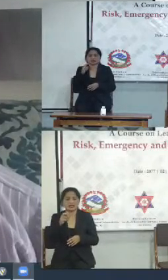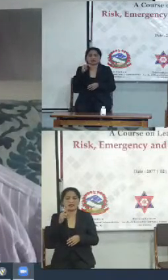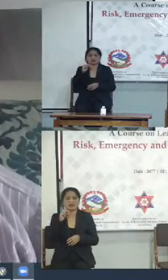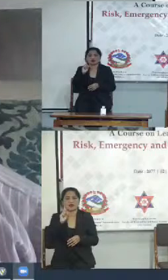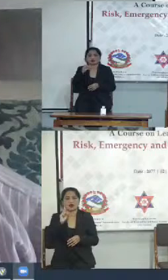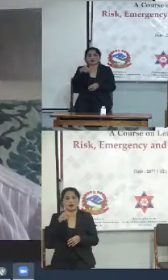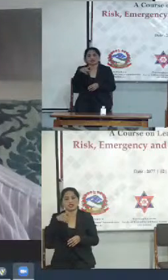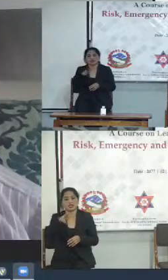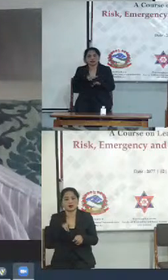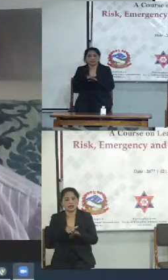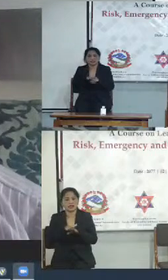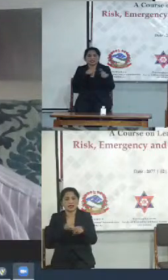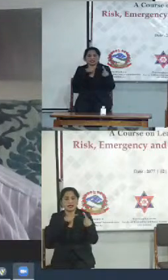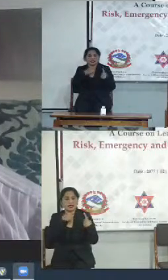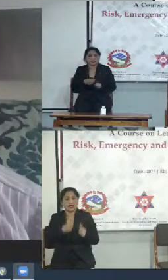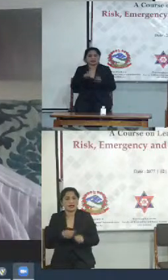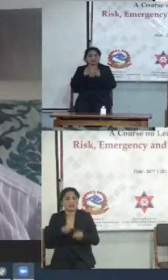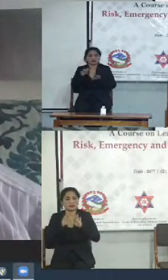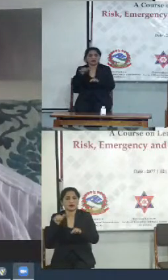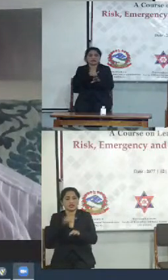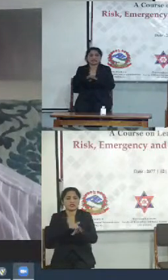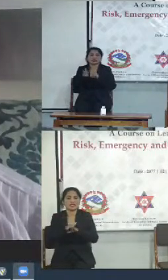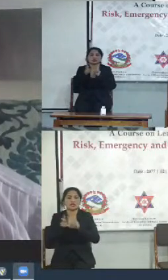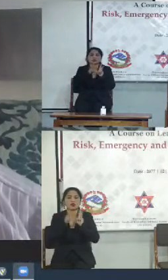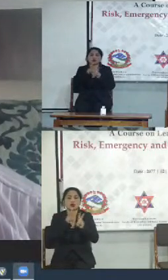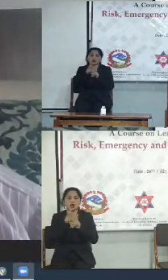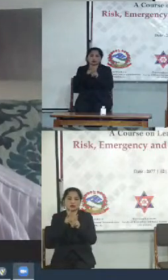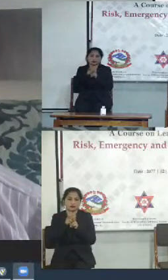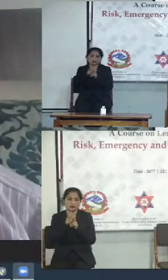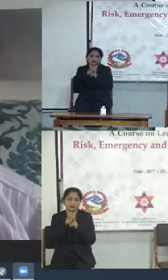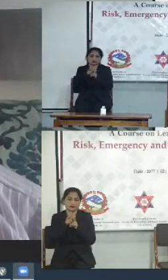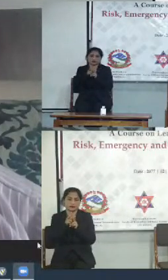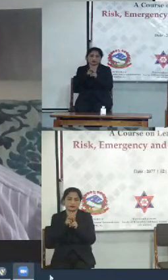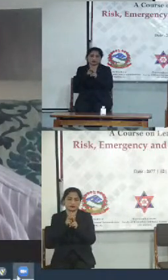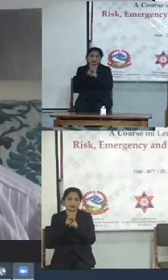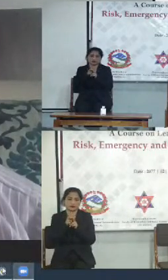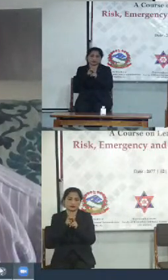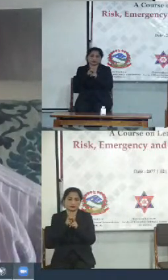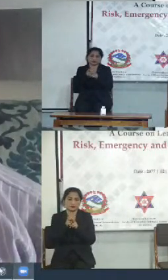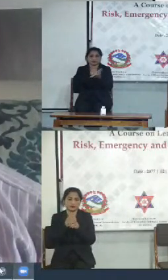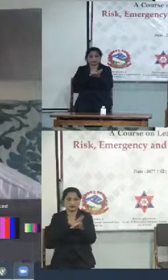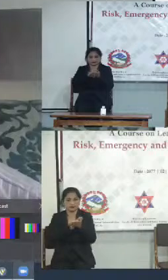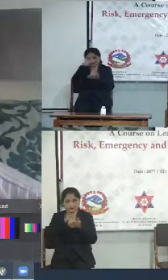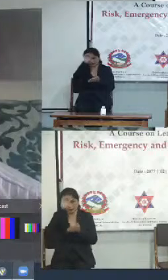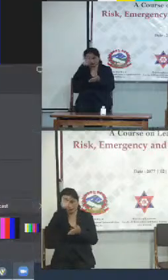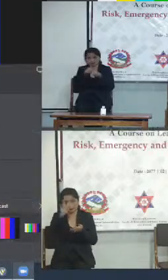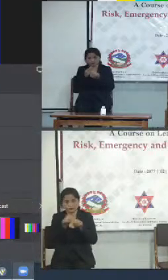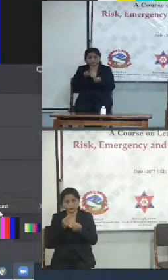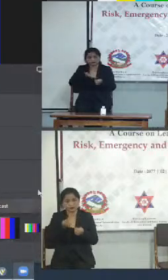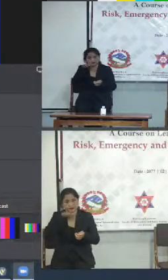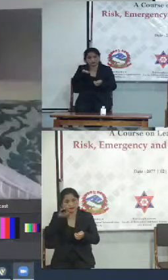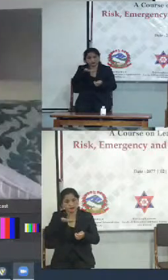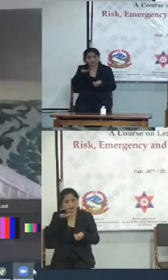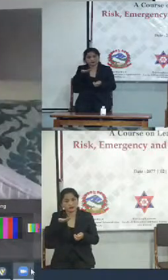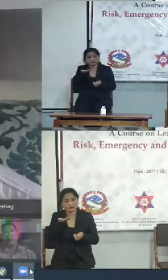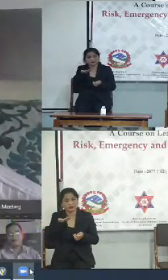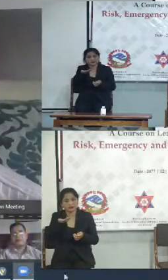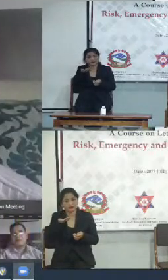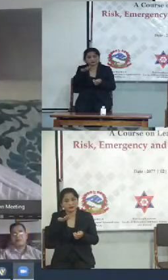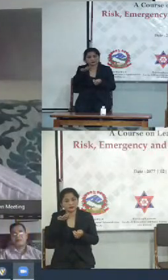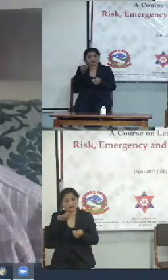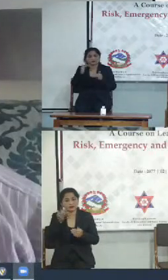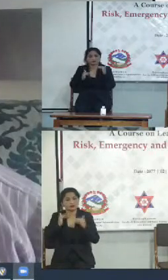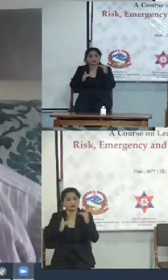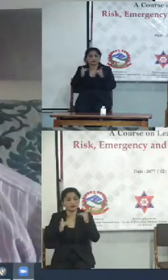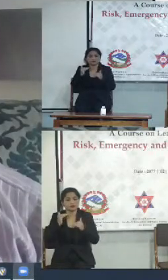He has clarified so many things. Yes, of course, there is inequality because one has access, one don't have access. Those